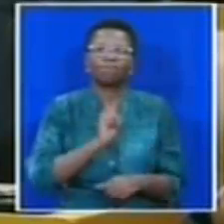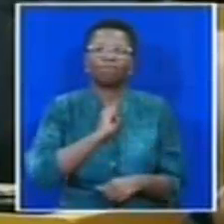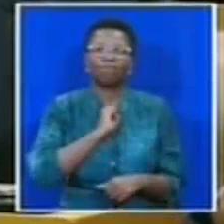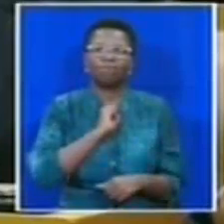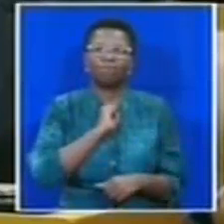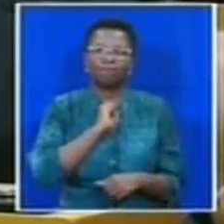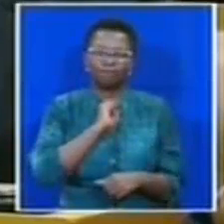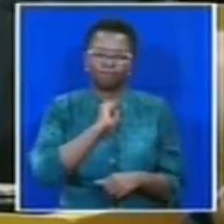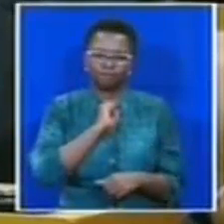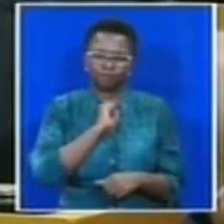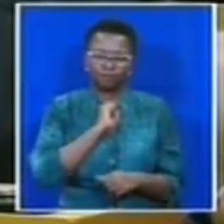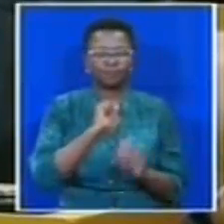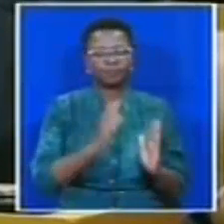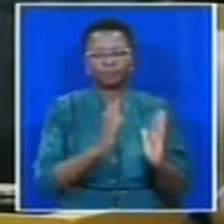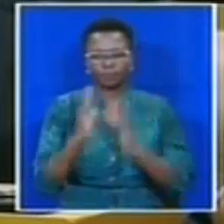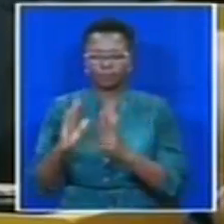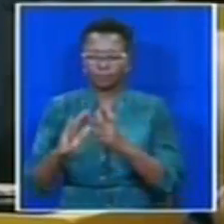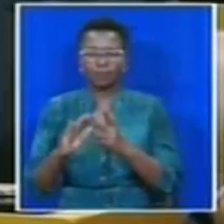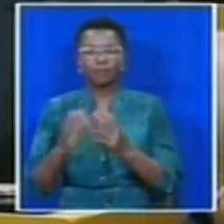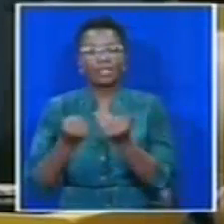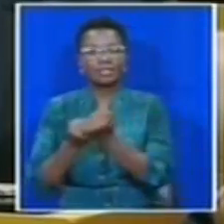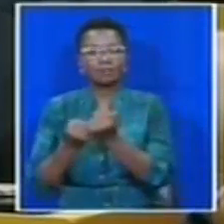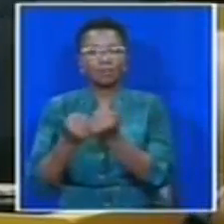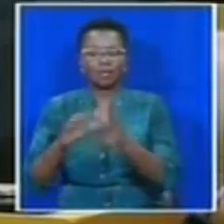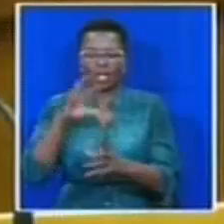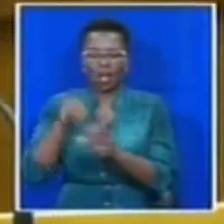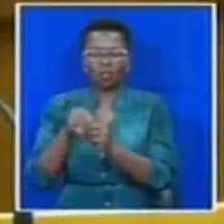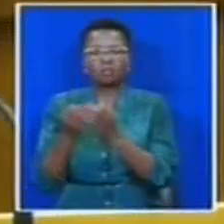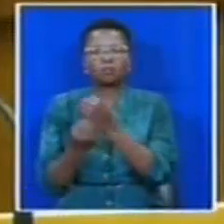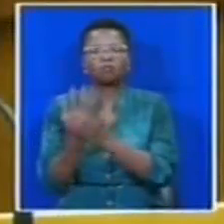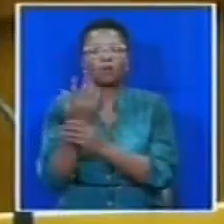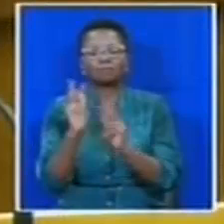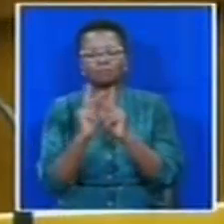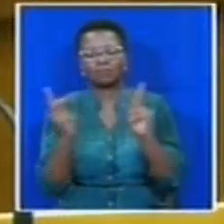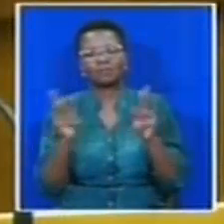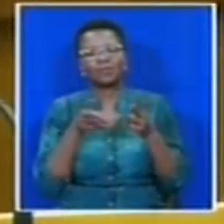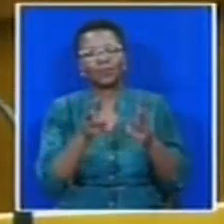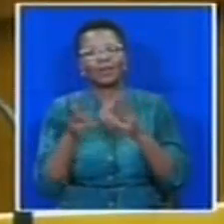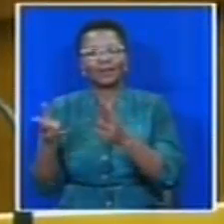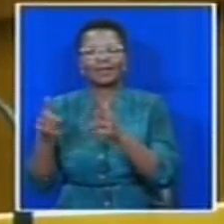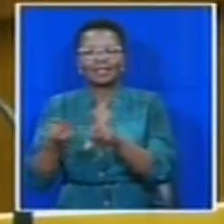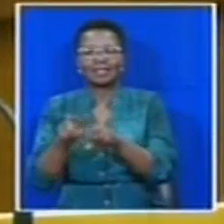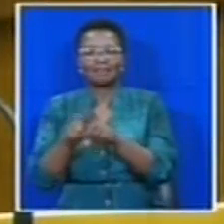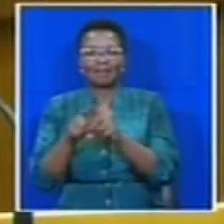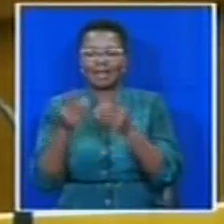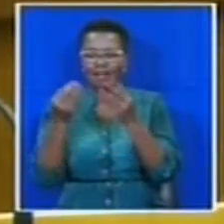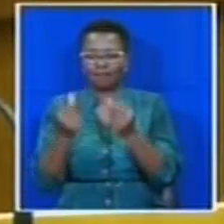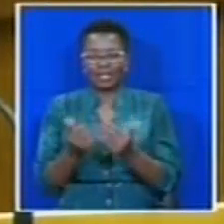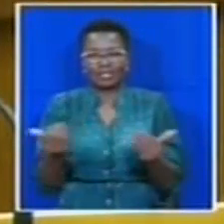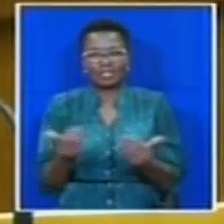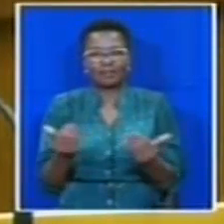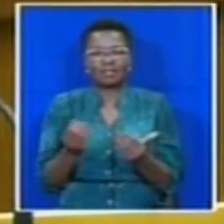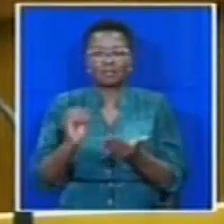Excuse me. It will support inclusive growth in several ways. The costs of financial services will be reduced and